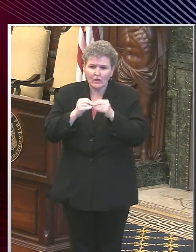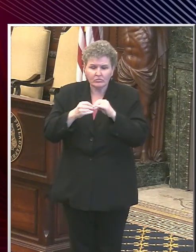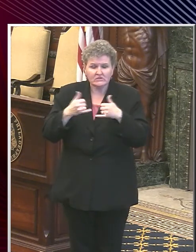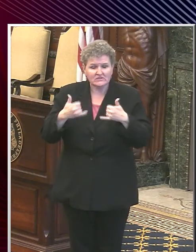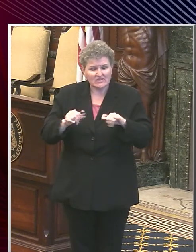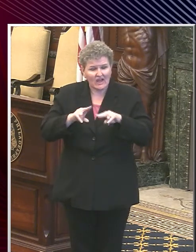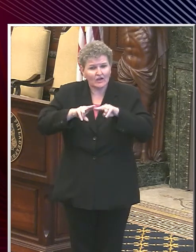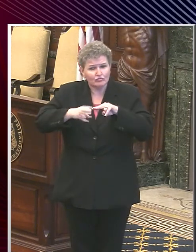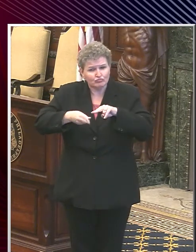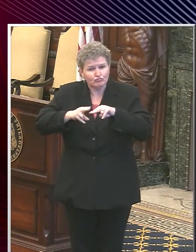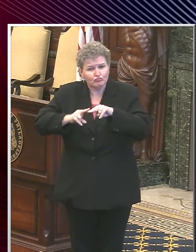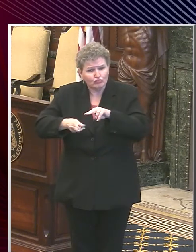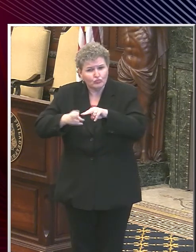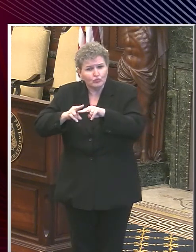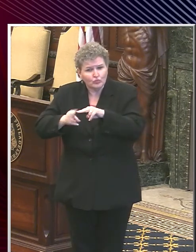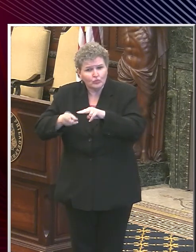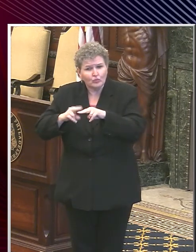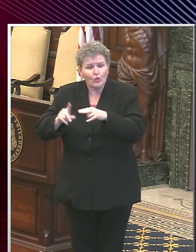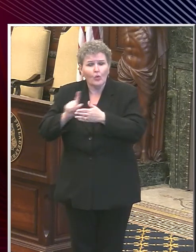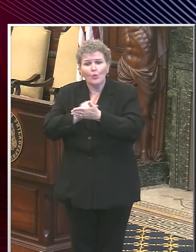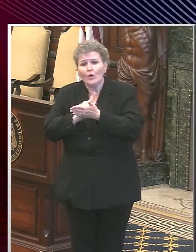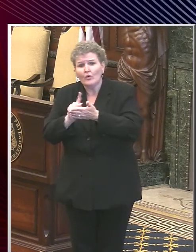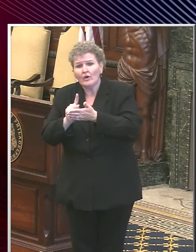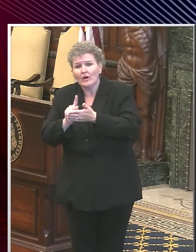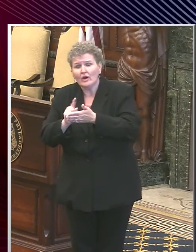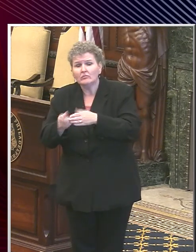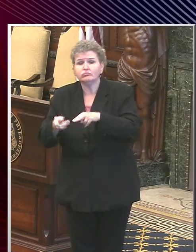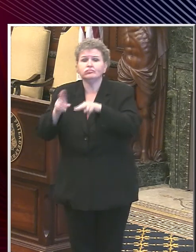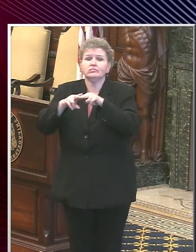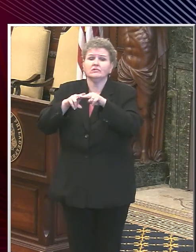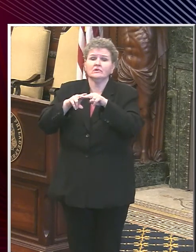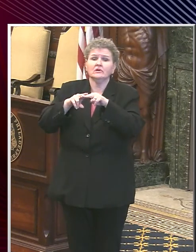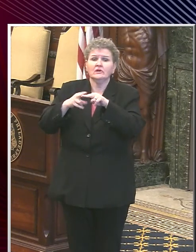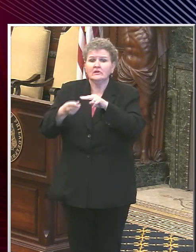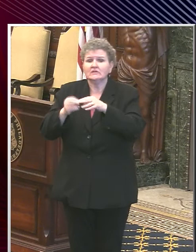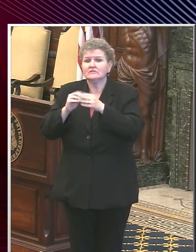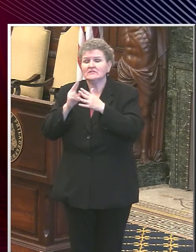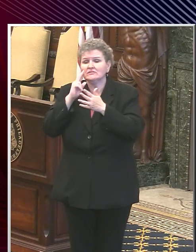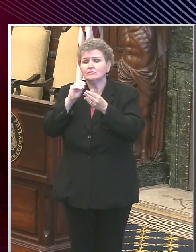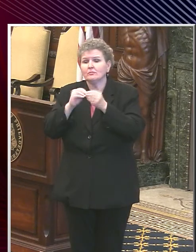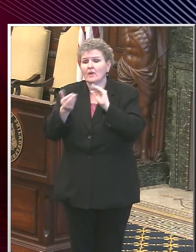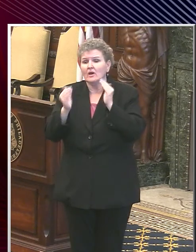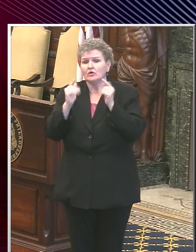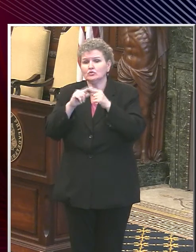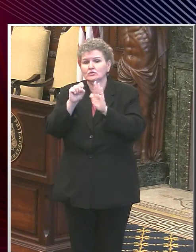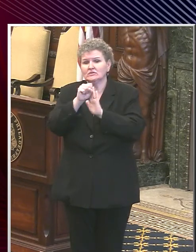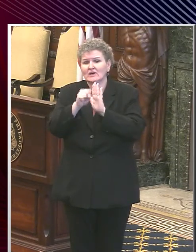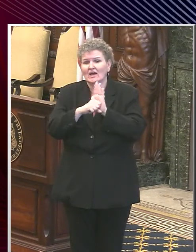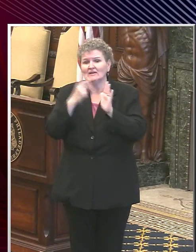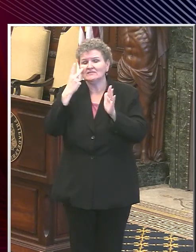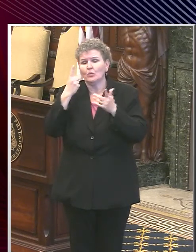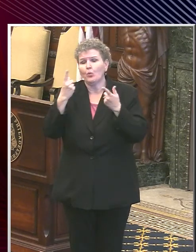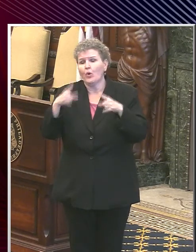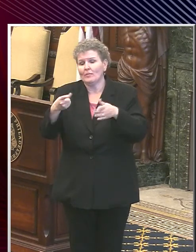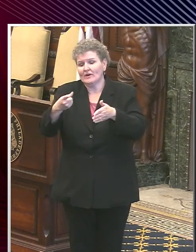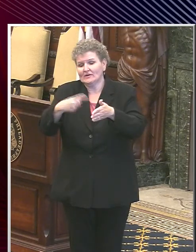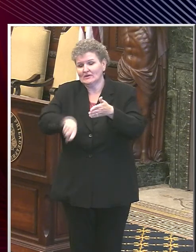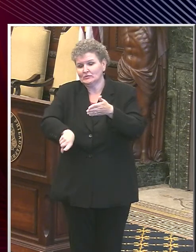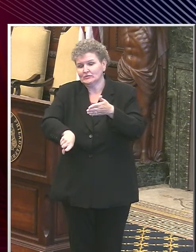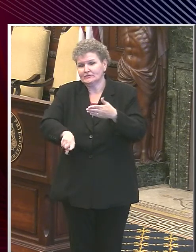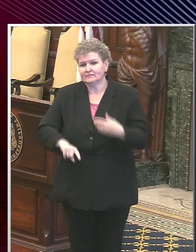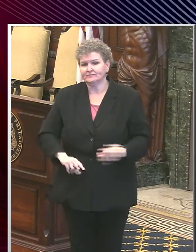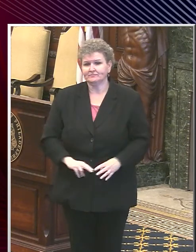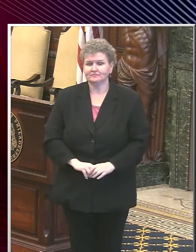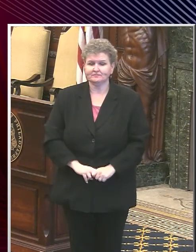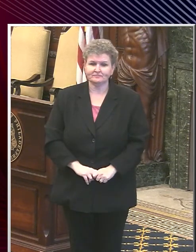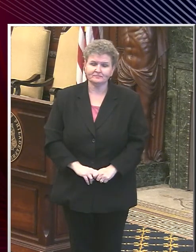whether we would go to the 50% limit as the state has. Como dije anteriormente en respuesta a otra pregunta, vamos a continuar evaluando la situación y